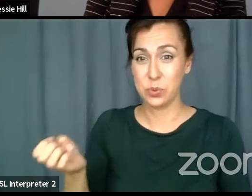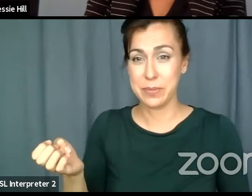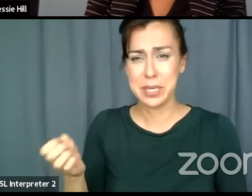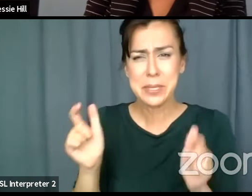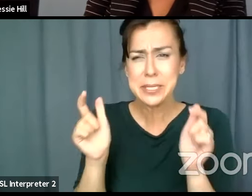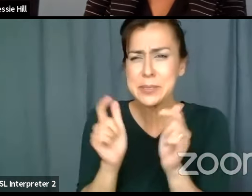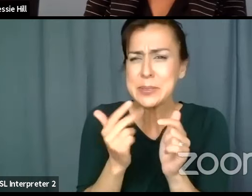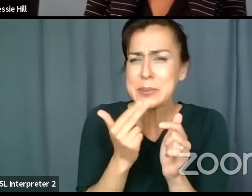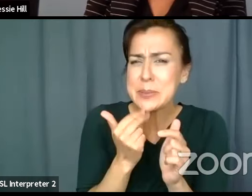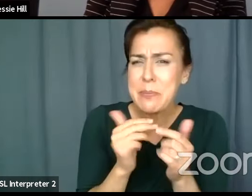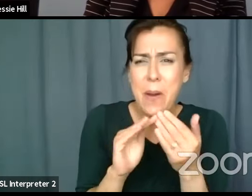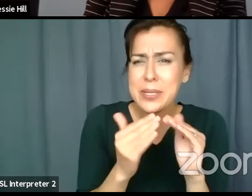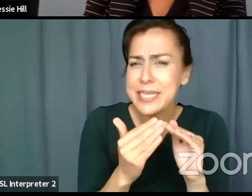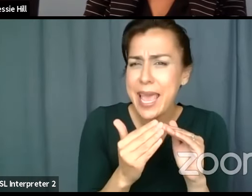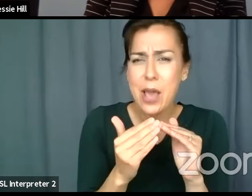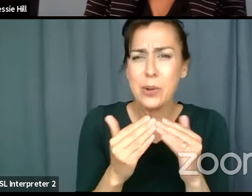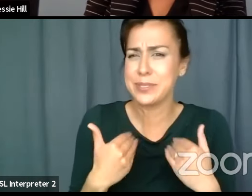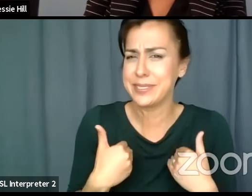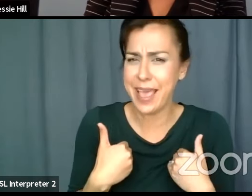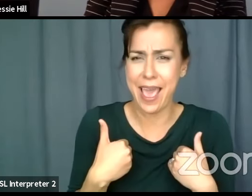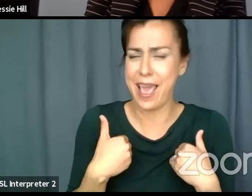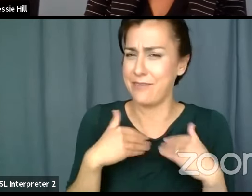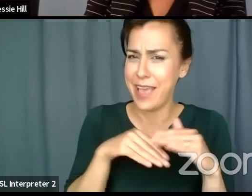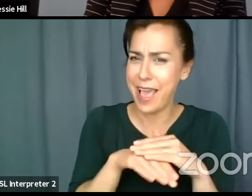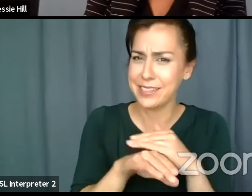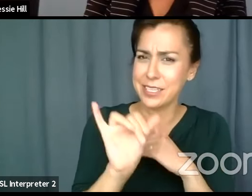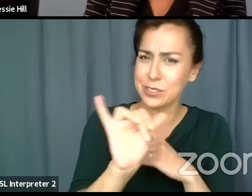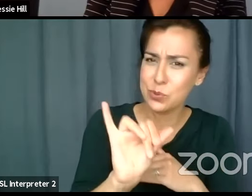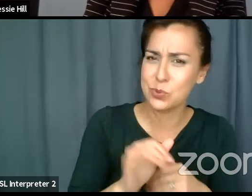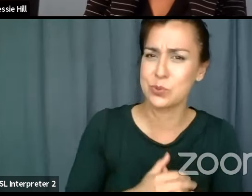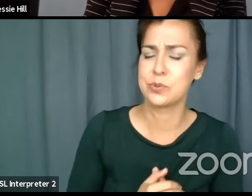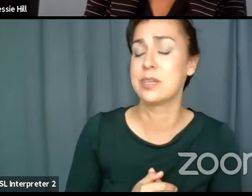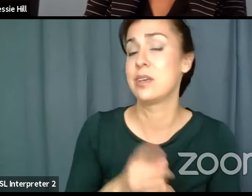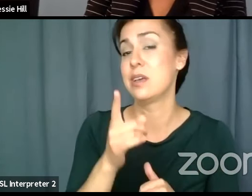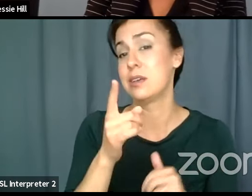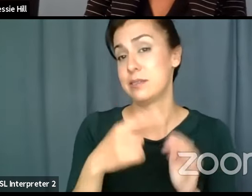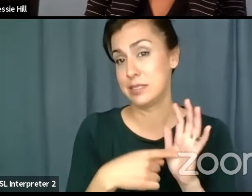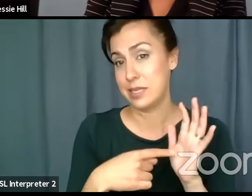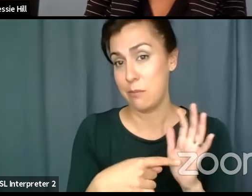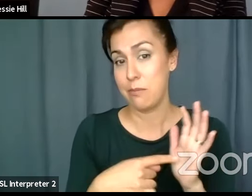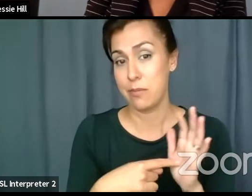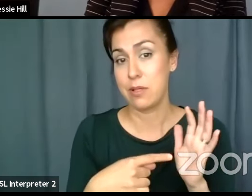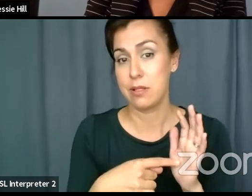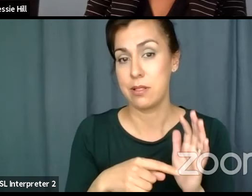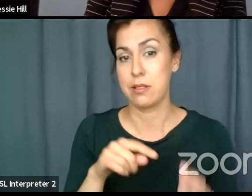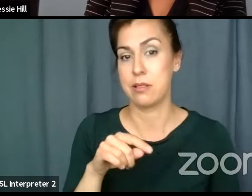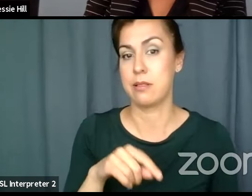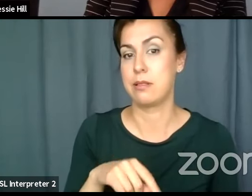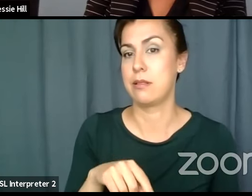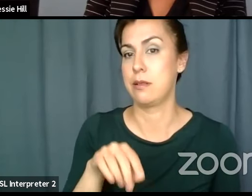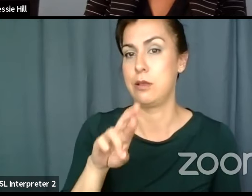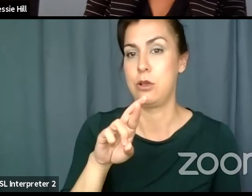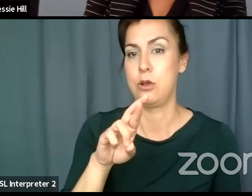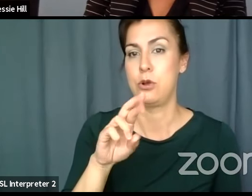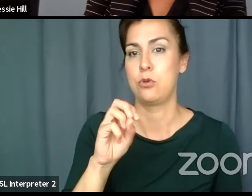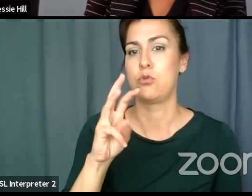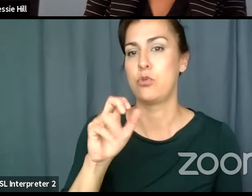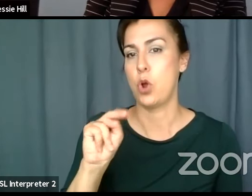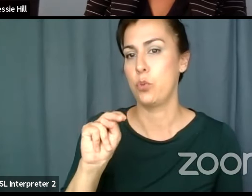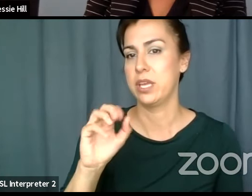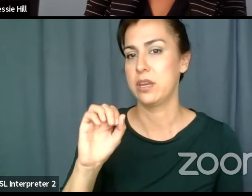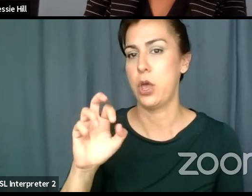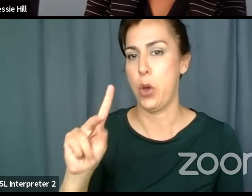towns has this type of equipment as well. Some examples, Roanoke Rapids in North Carolina has a population